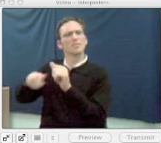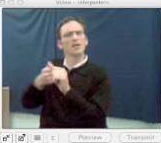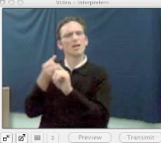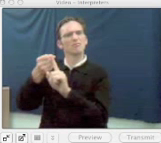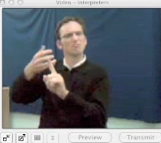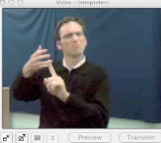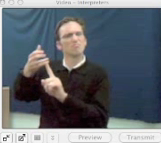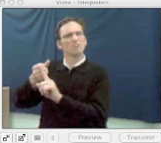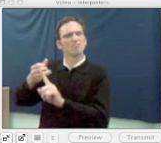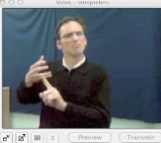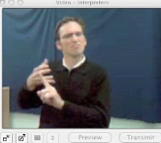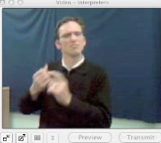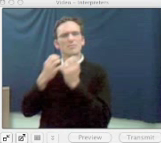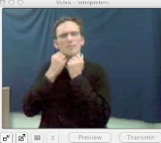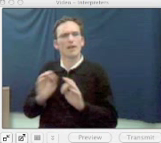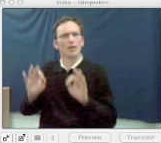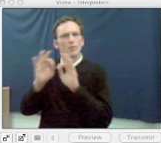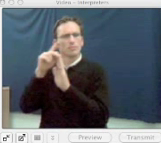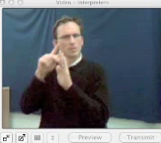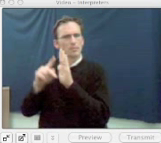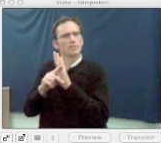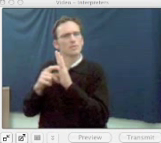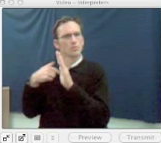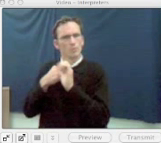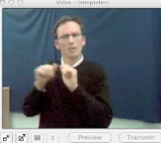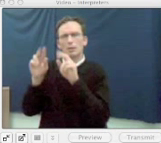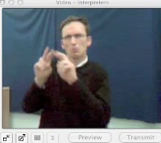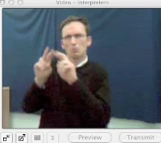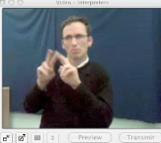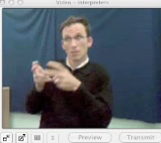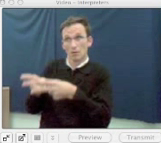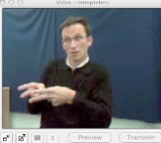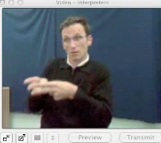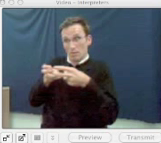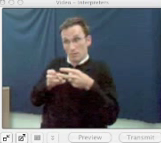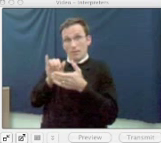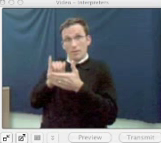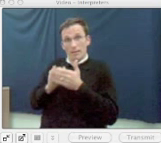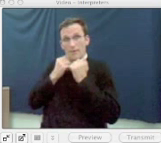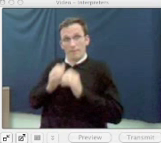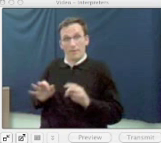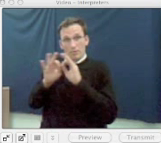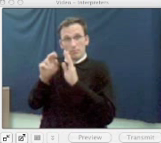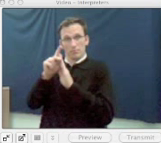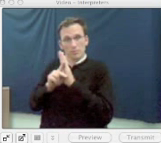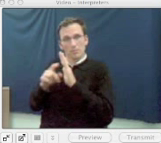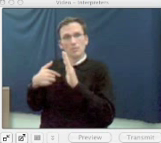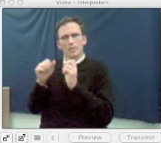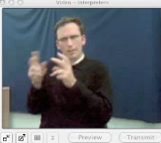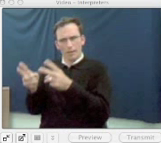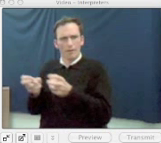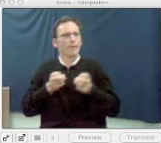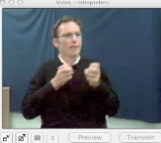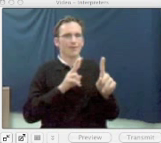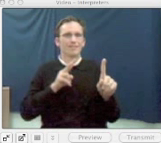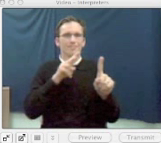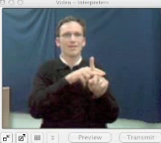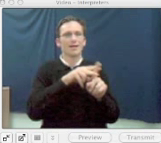could take those values and principles and still use them teleologically, still use them in weighing of our consequences.